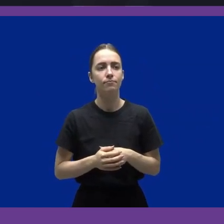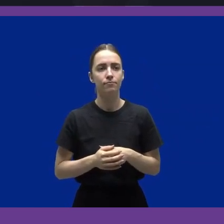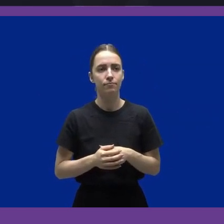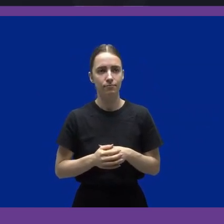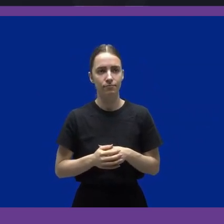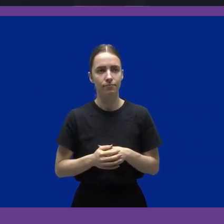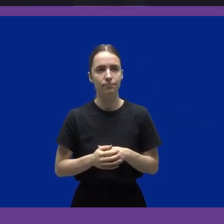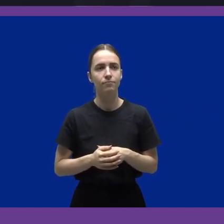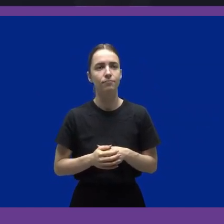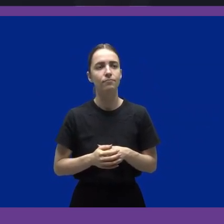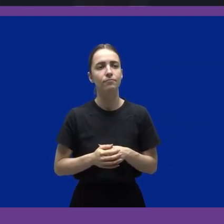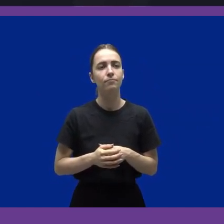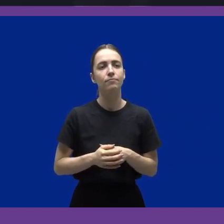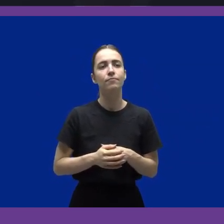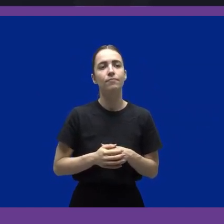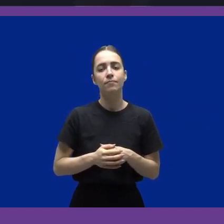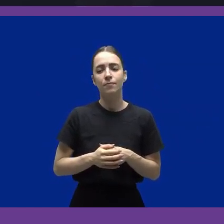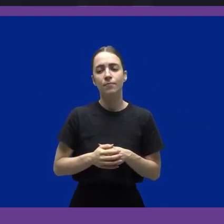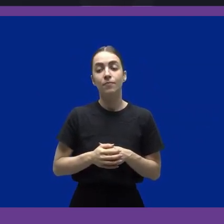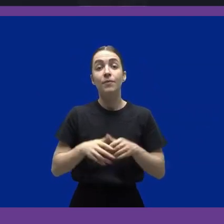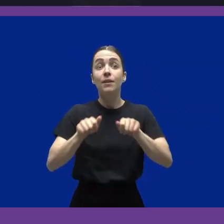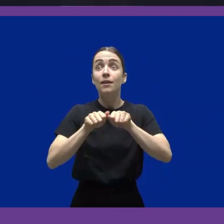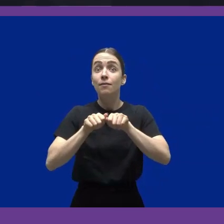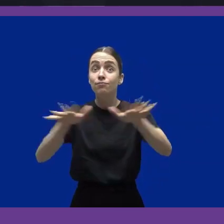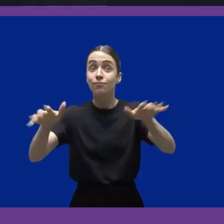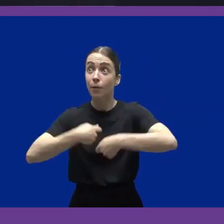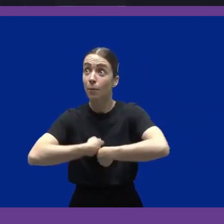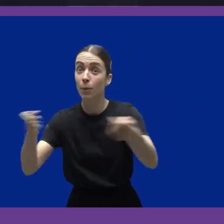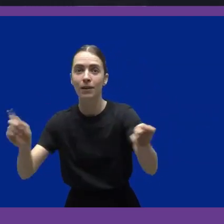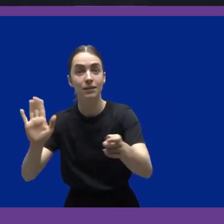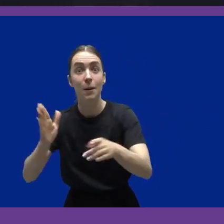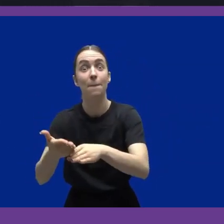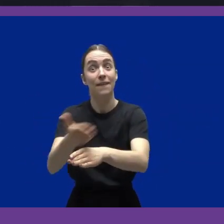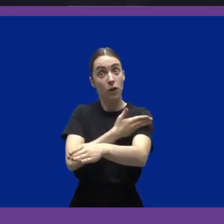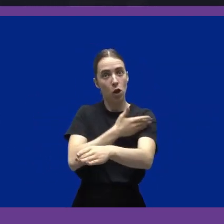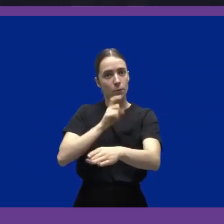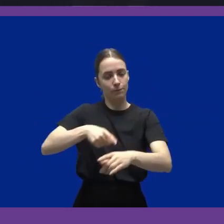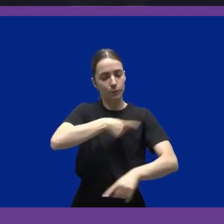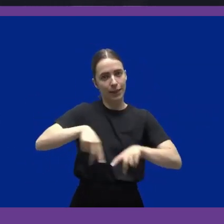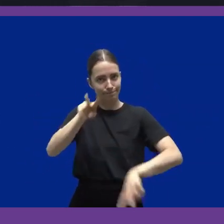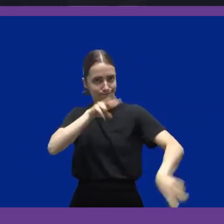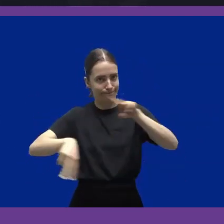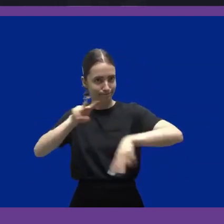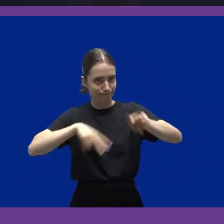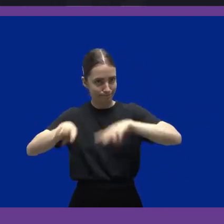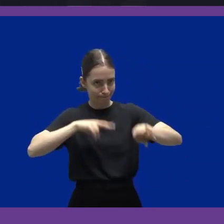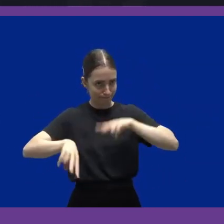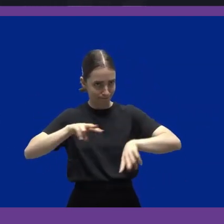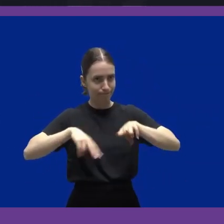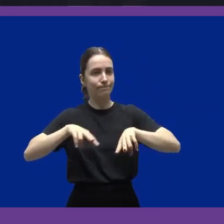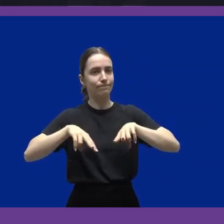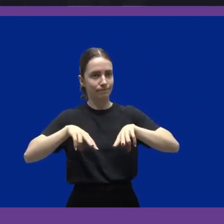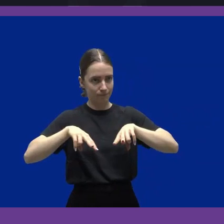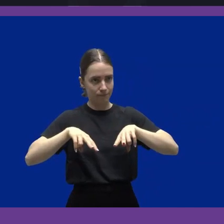This is mainly because the deadlines given in the standardization request already are after that entry into force. Besides,